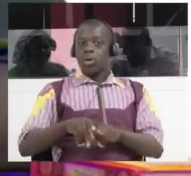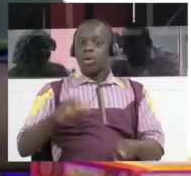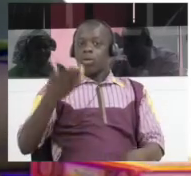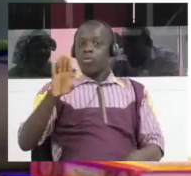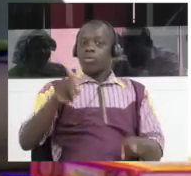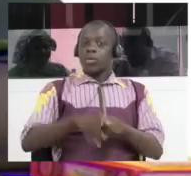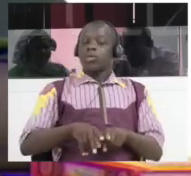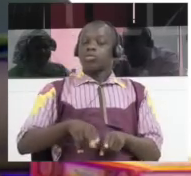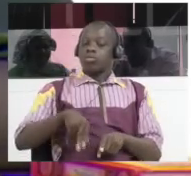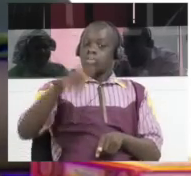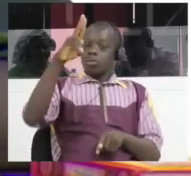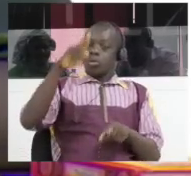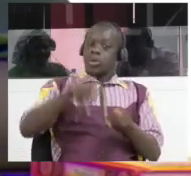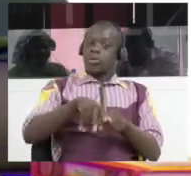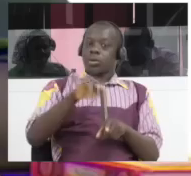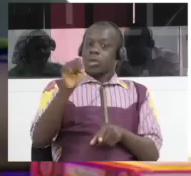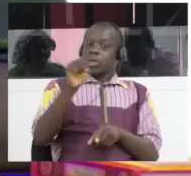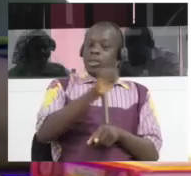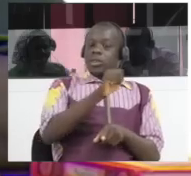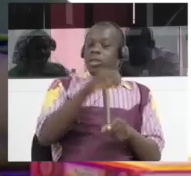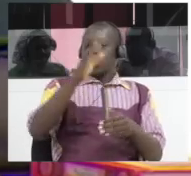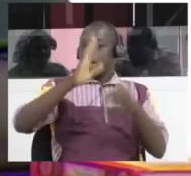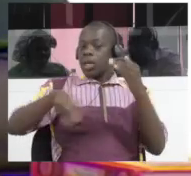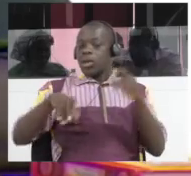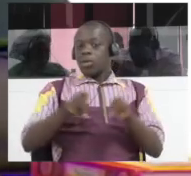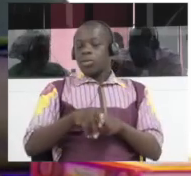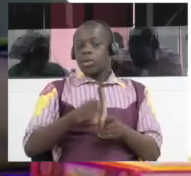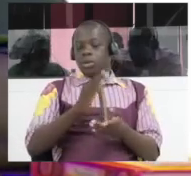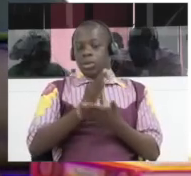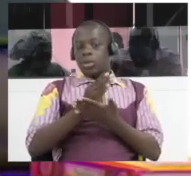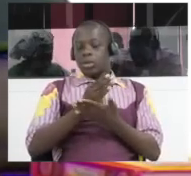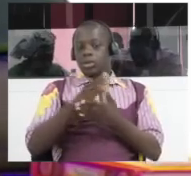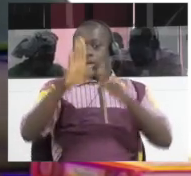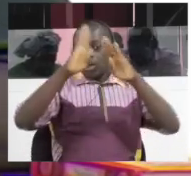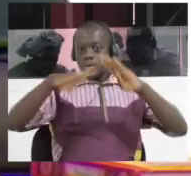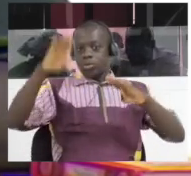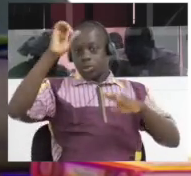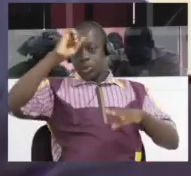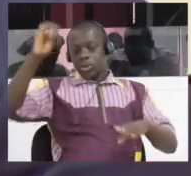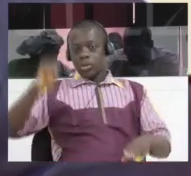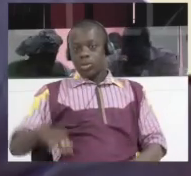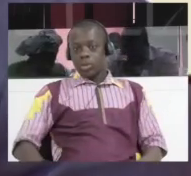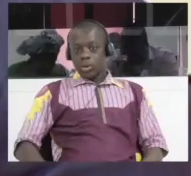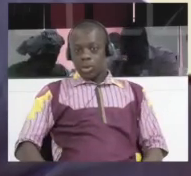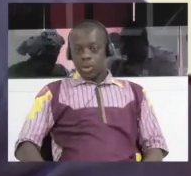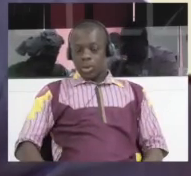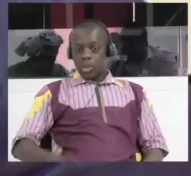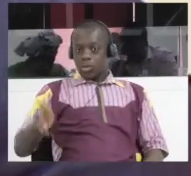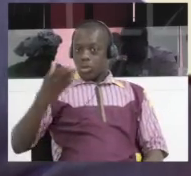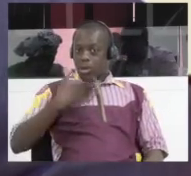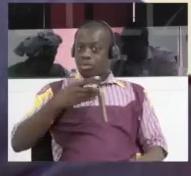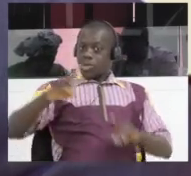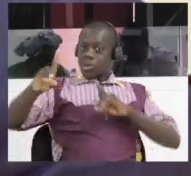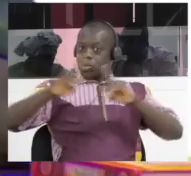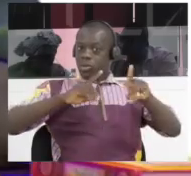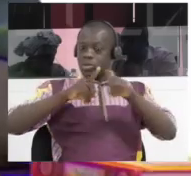from the northeastern end of the main State House building and went into the sitting room. You had discussions with them,